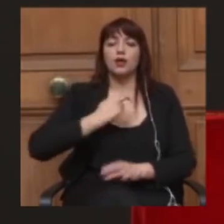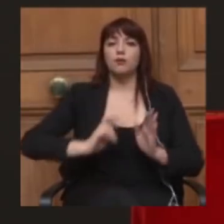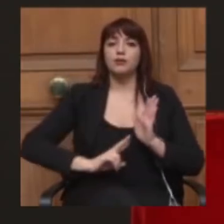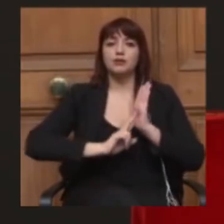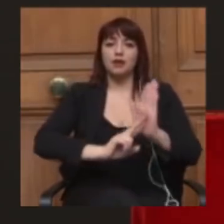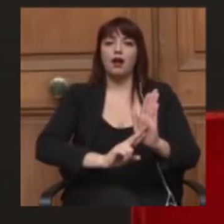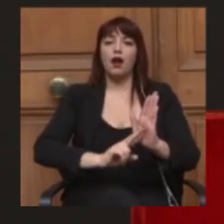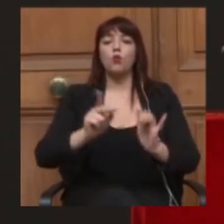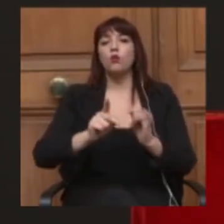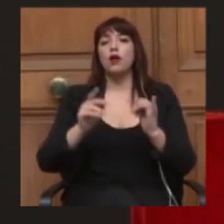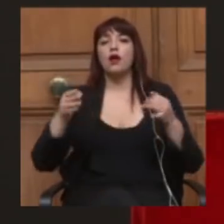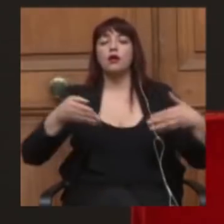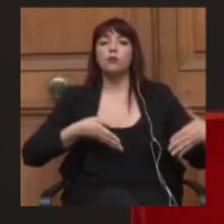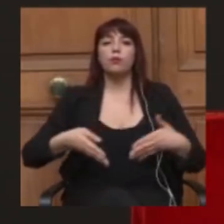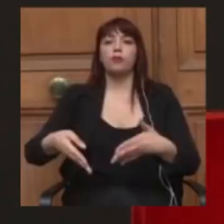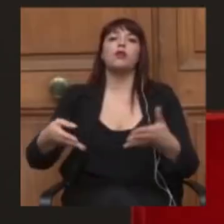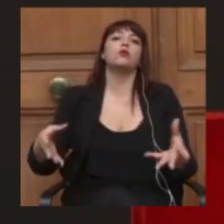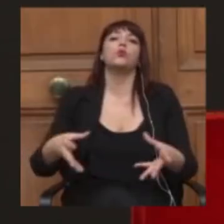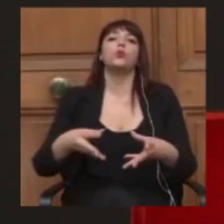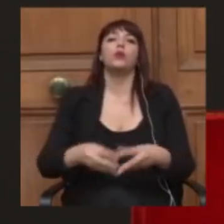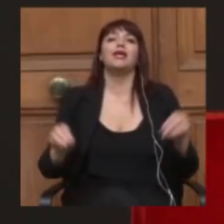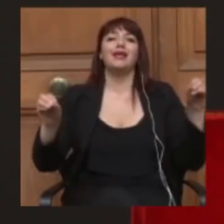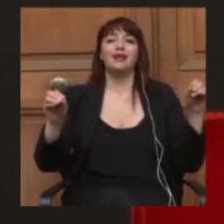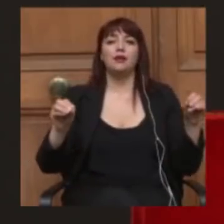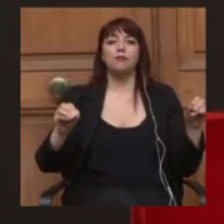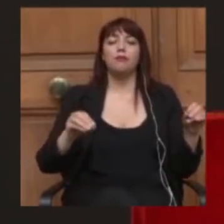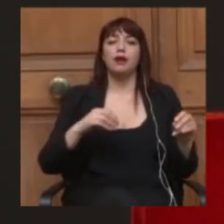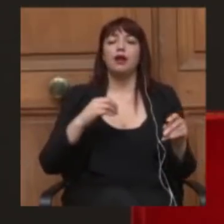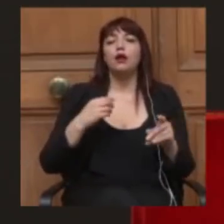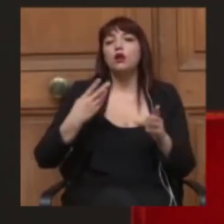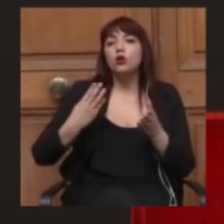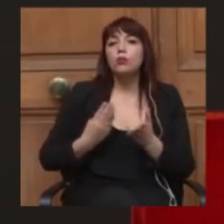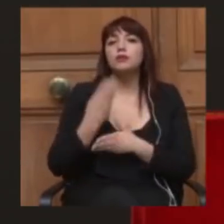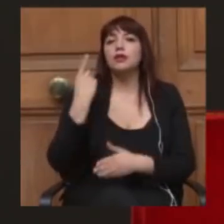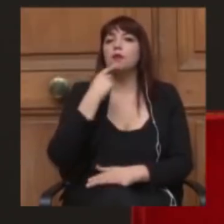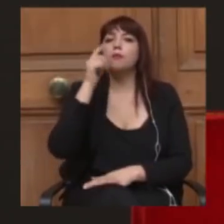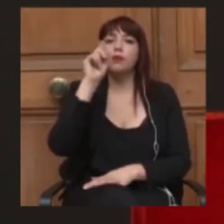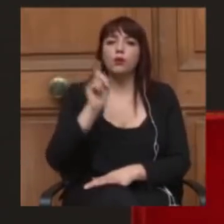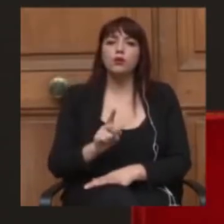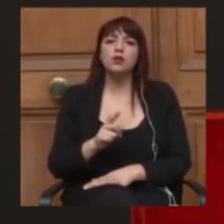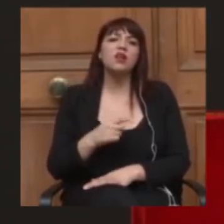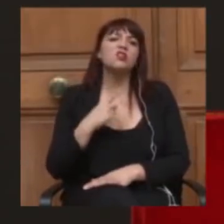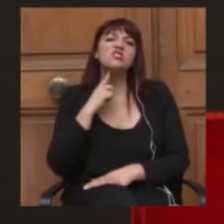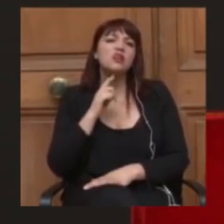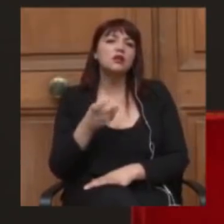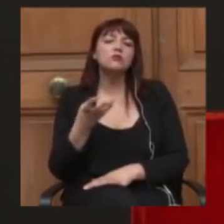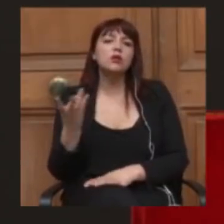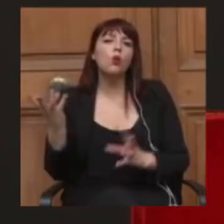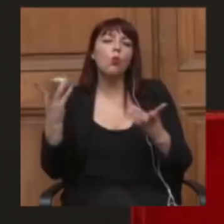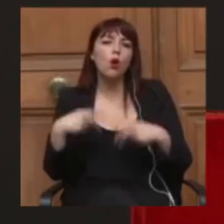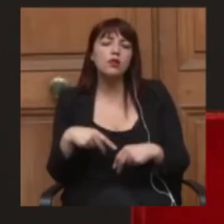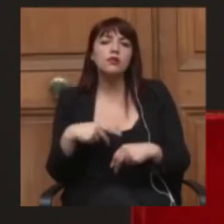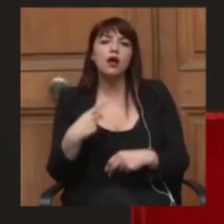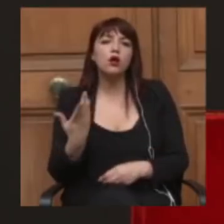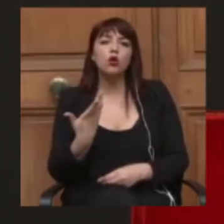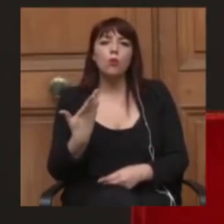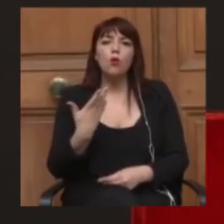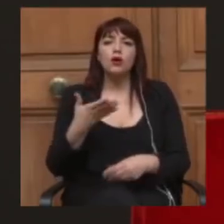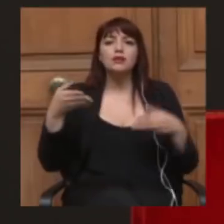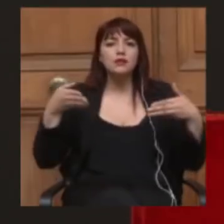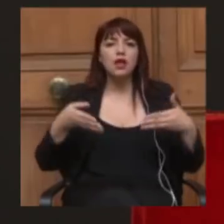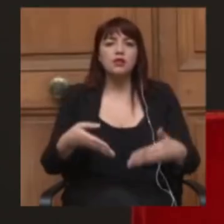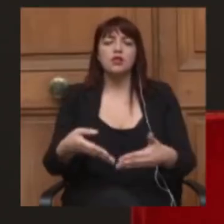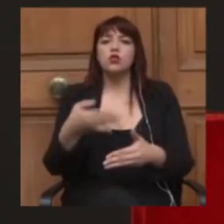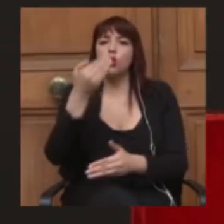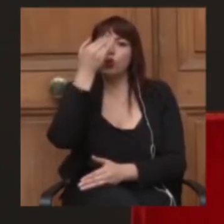so that we can start to ask what now counts as common sense, and are we right